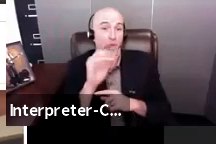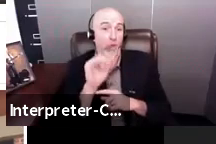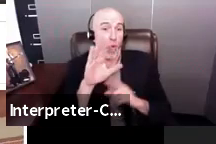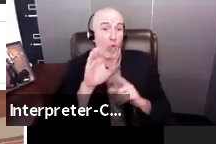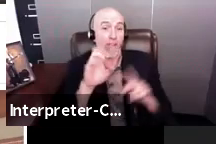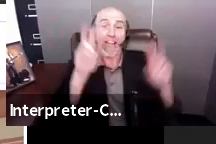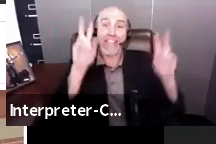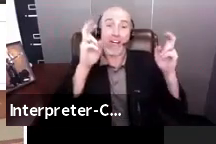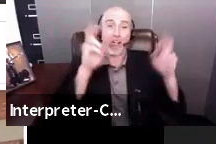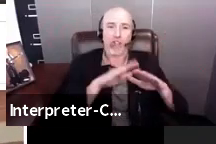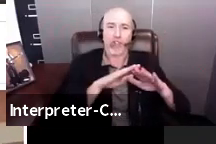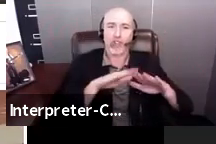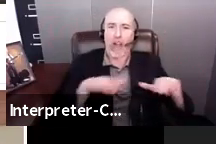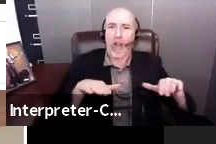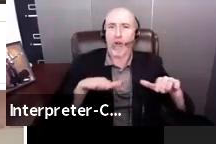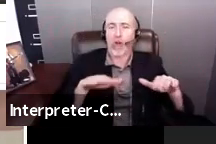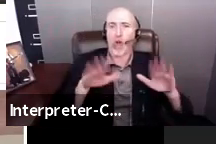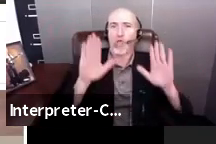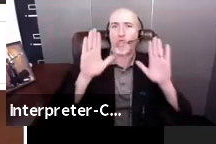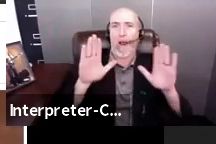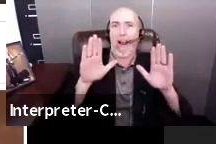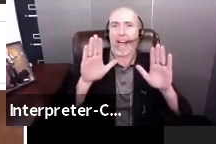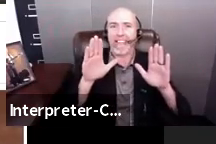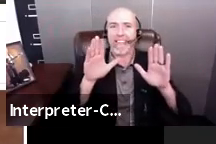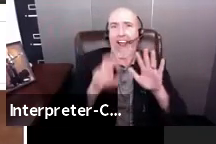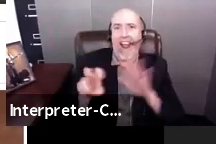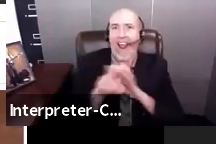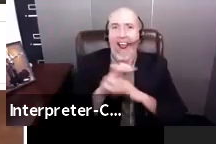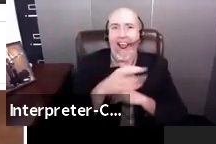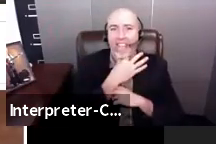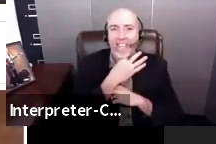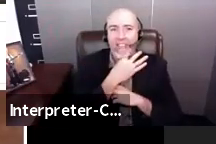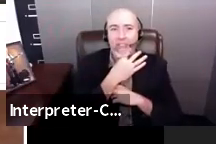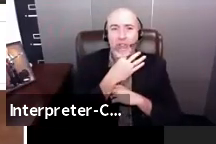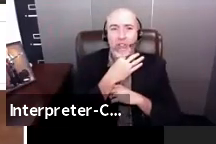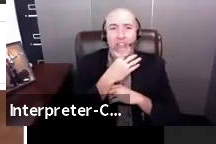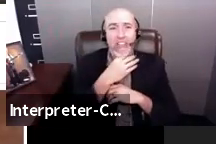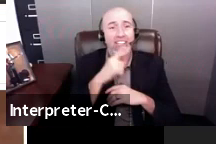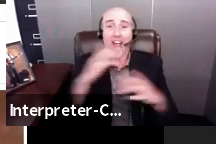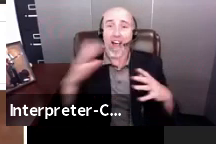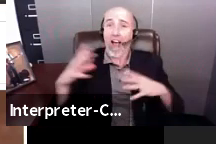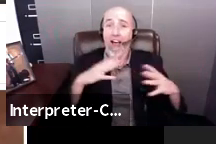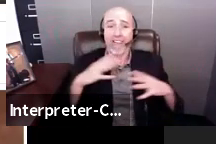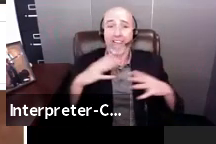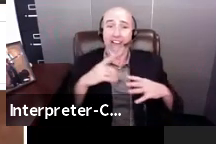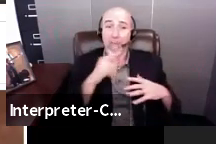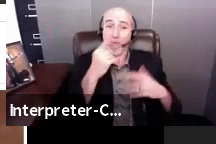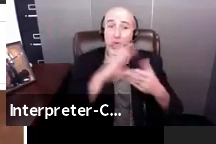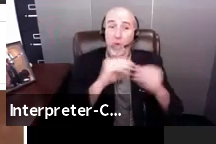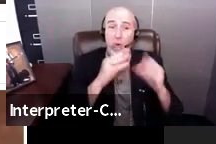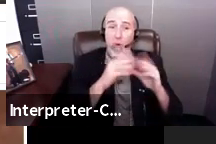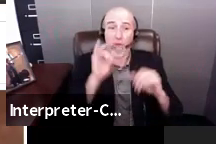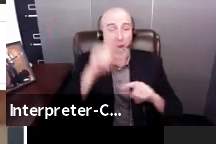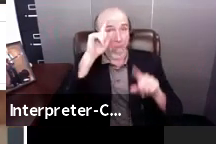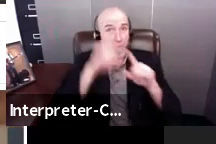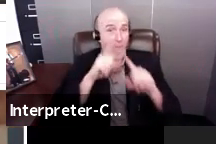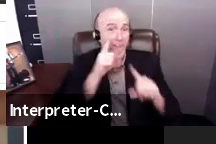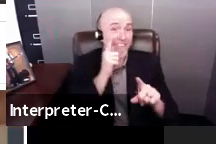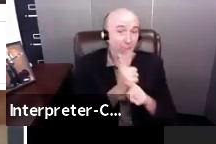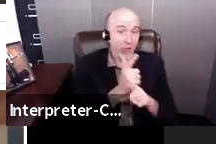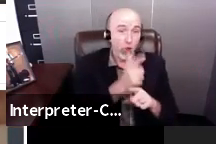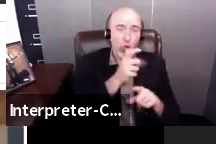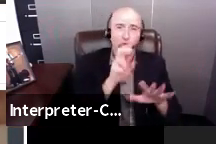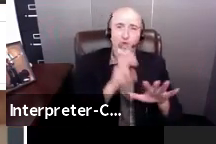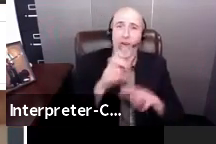entitled Childhood's Greatest Adventure. It's a holiday classic. It's a story based on a brother and a sister who